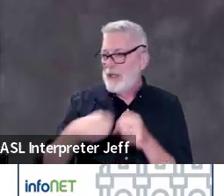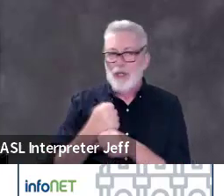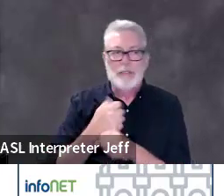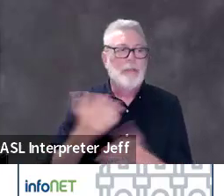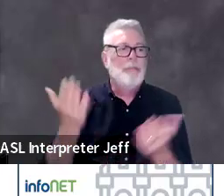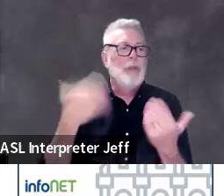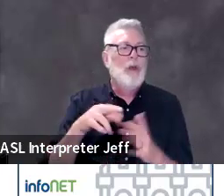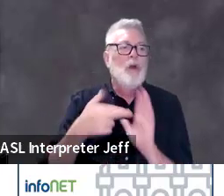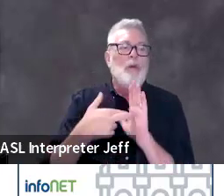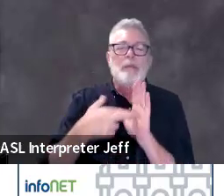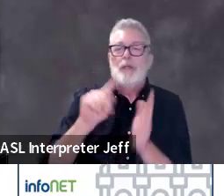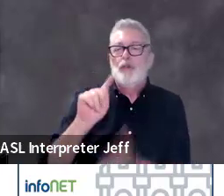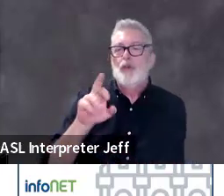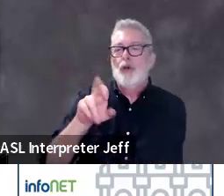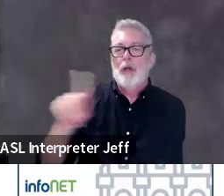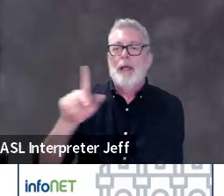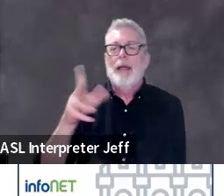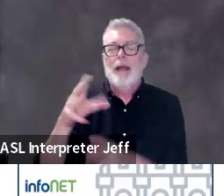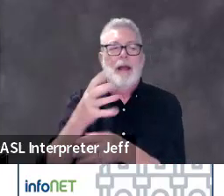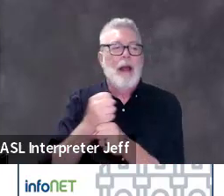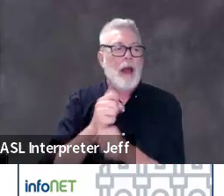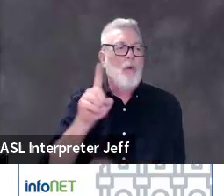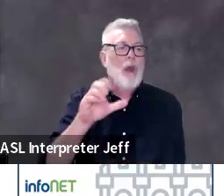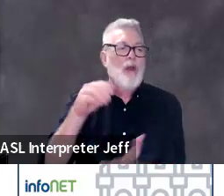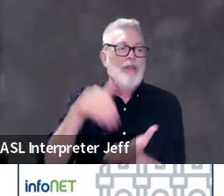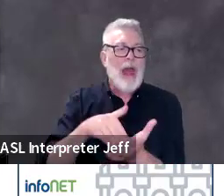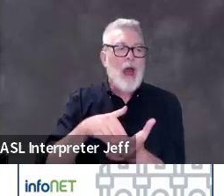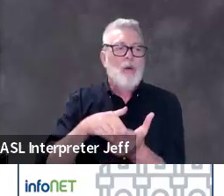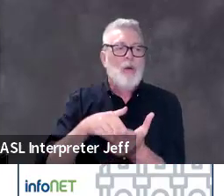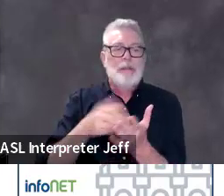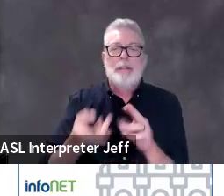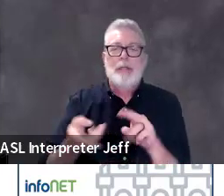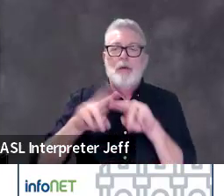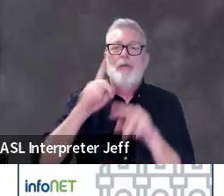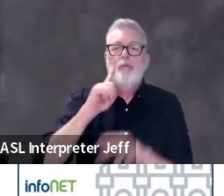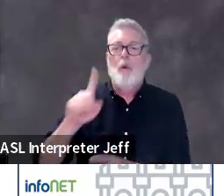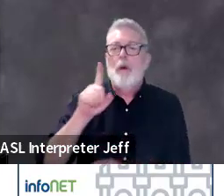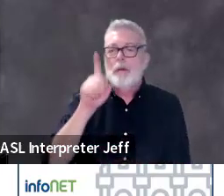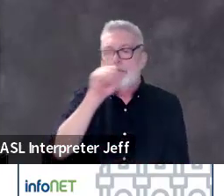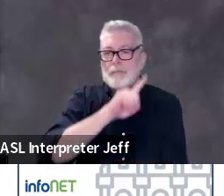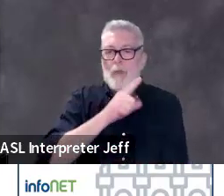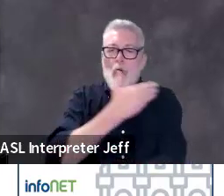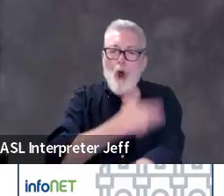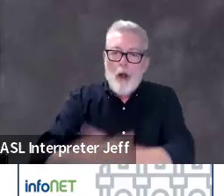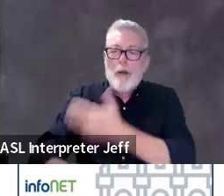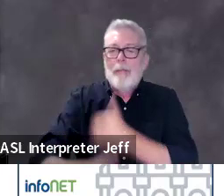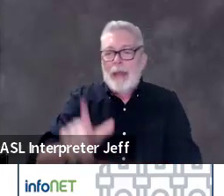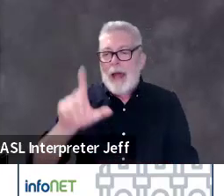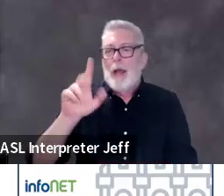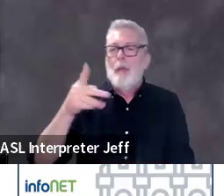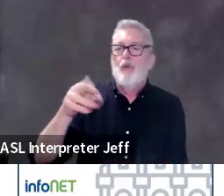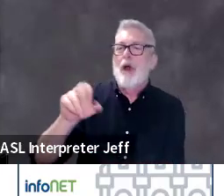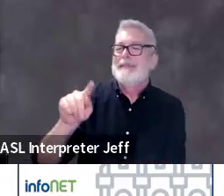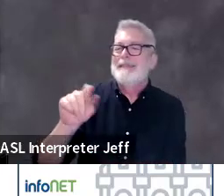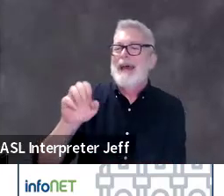Representative Turek was able to get a $100,000 increase in the rates for prosthetics.